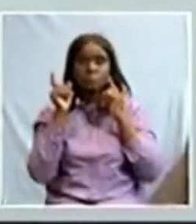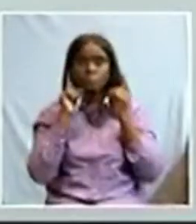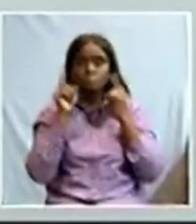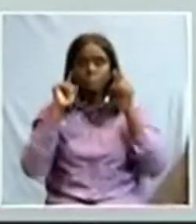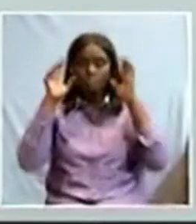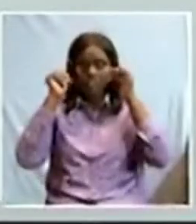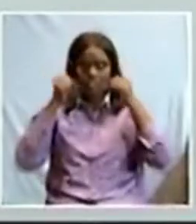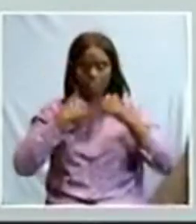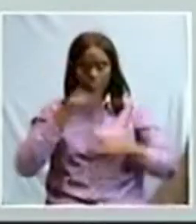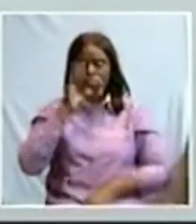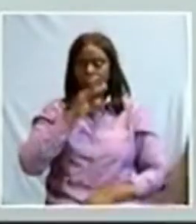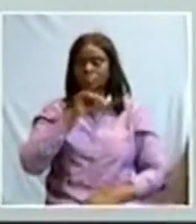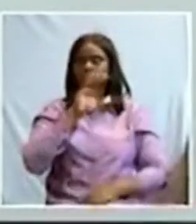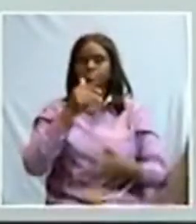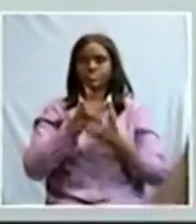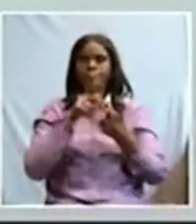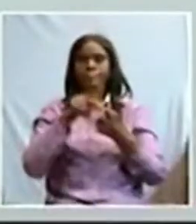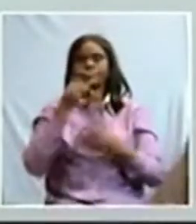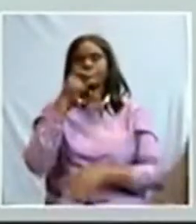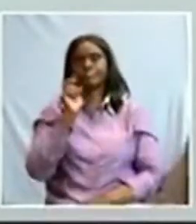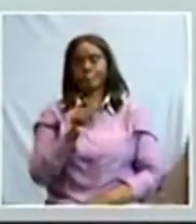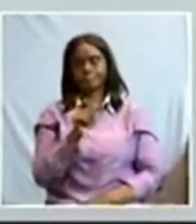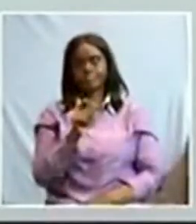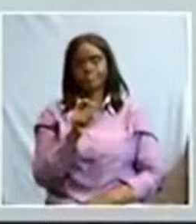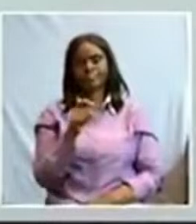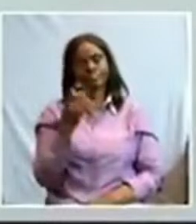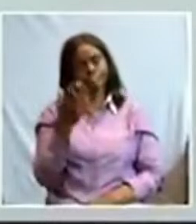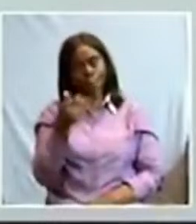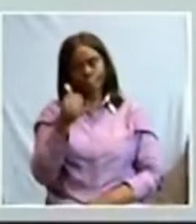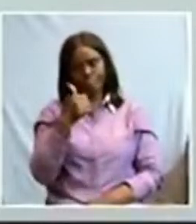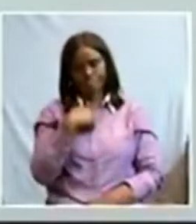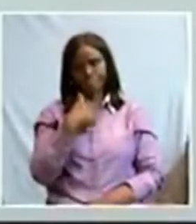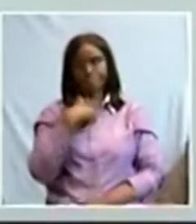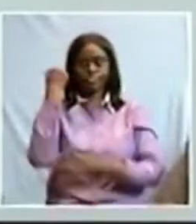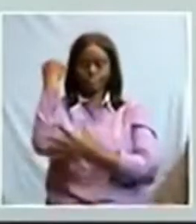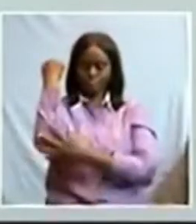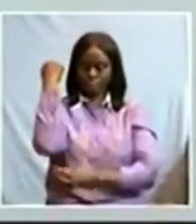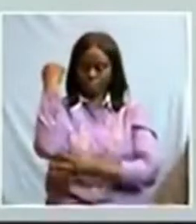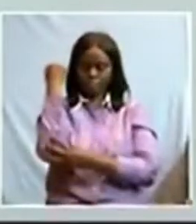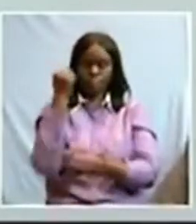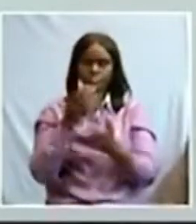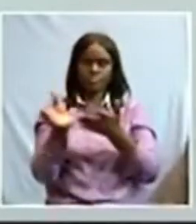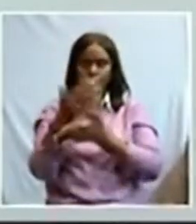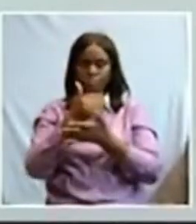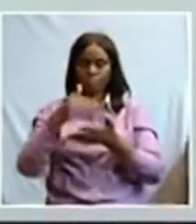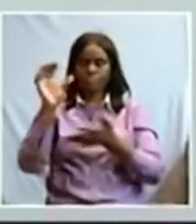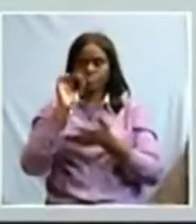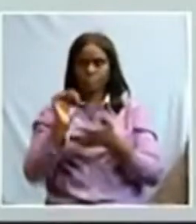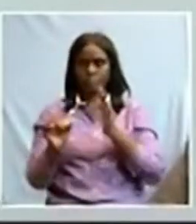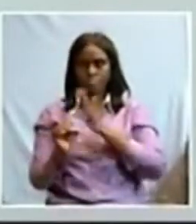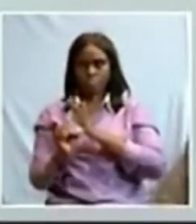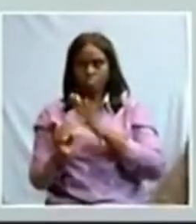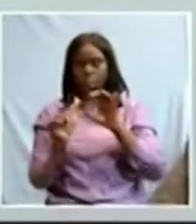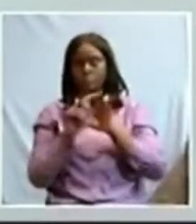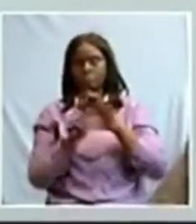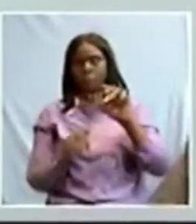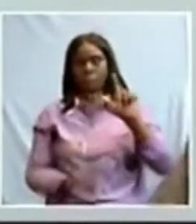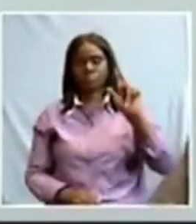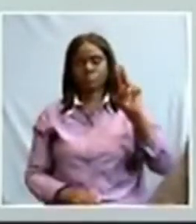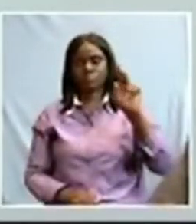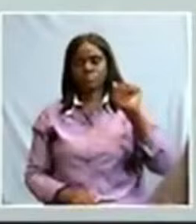state. Everyone should pay, and yet you have the poorest recovery rate in LUANO.